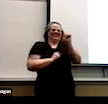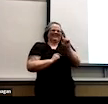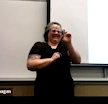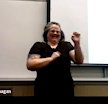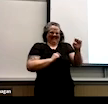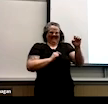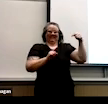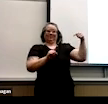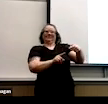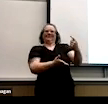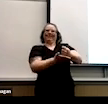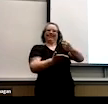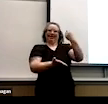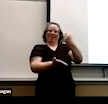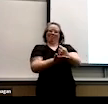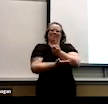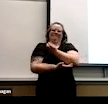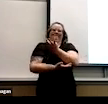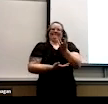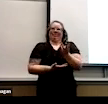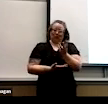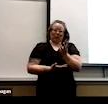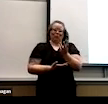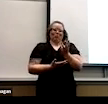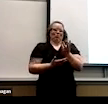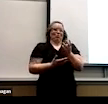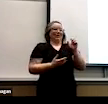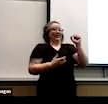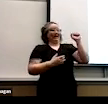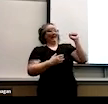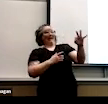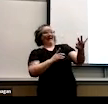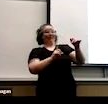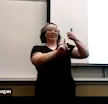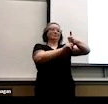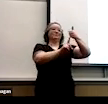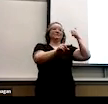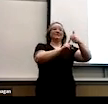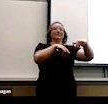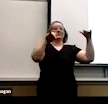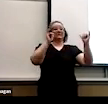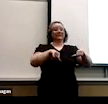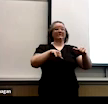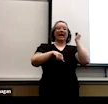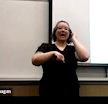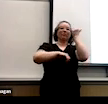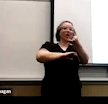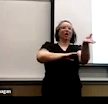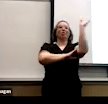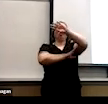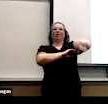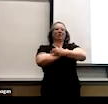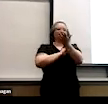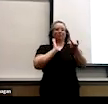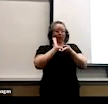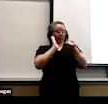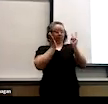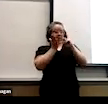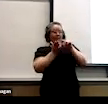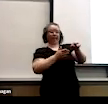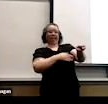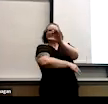dedicated to our service. And if we had them in clinic with us, that would basically take up all their FTE and then they wouldn't be able to provide any clinical service.